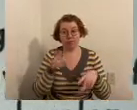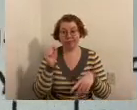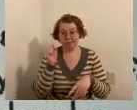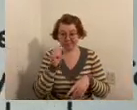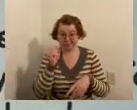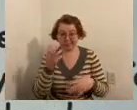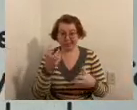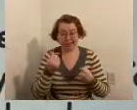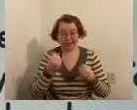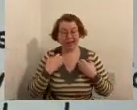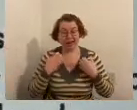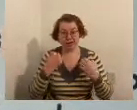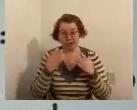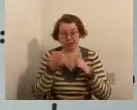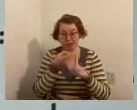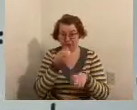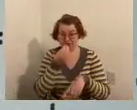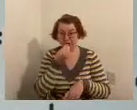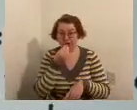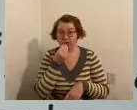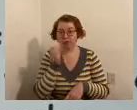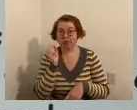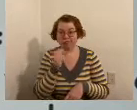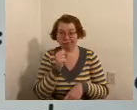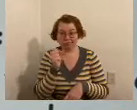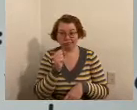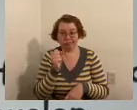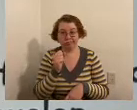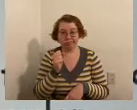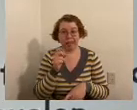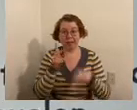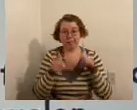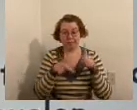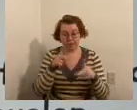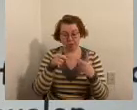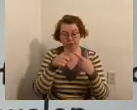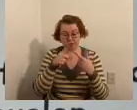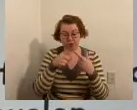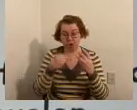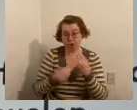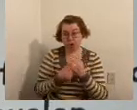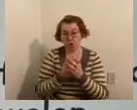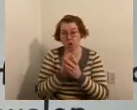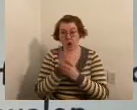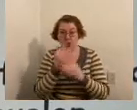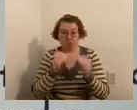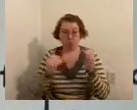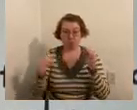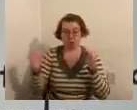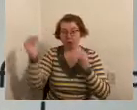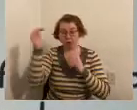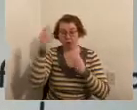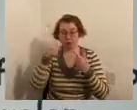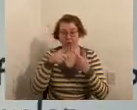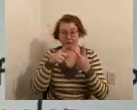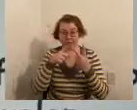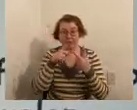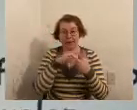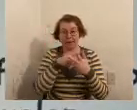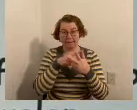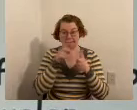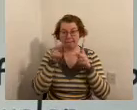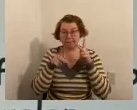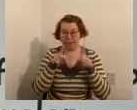yes, they get energy from food. People grow and develop. People get rid